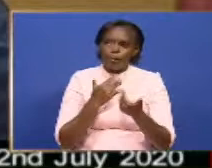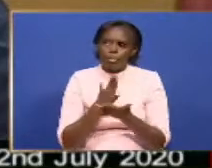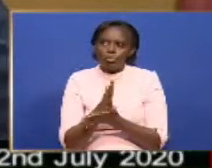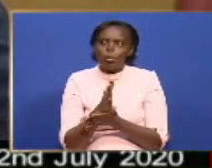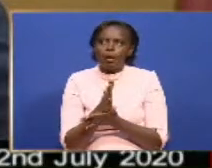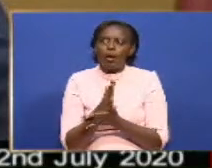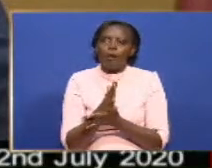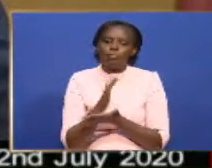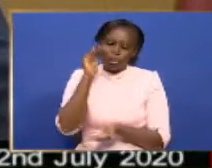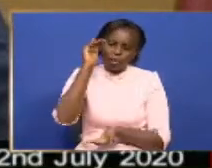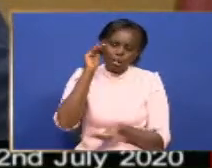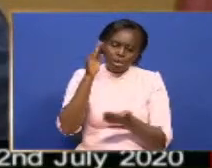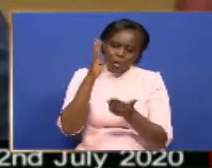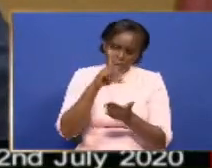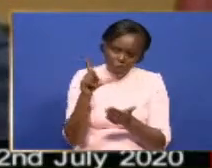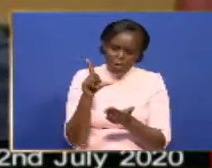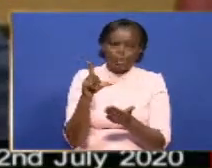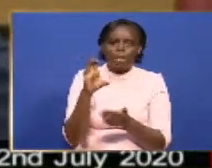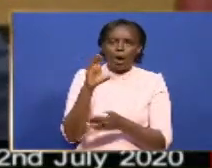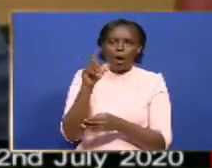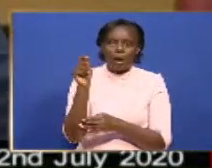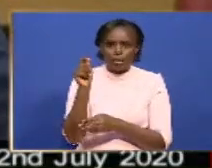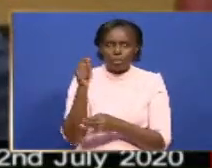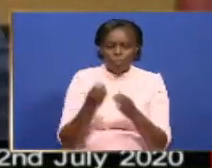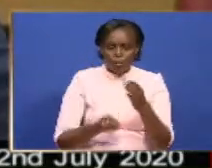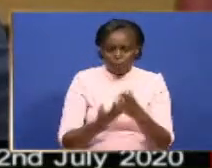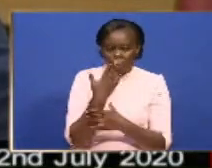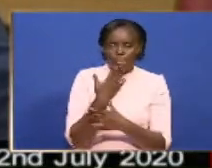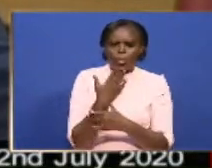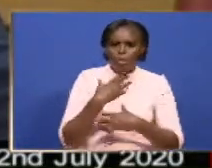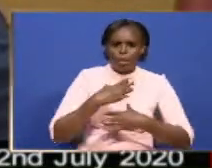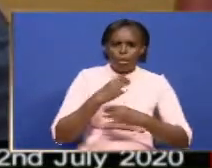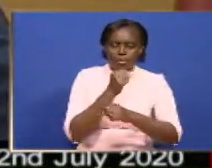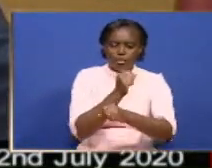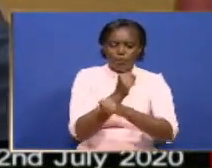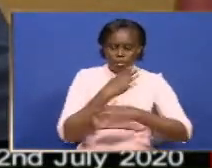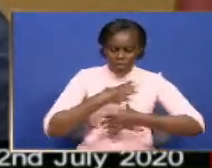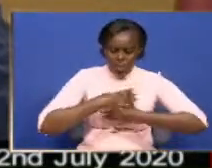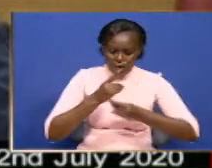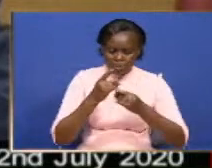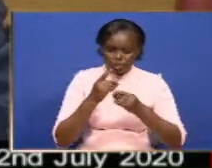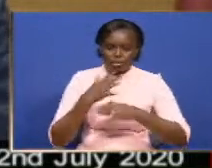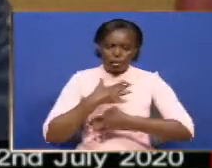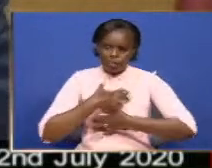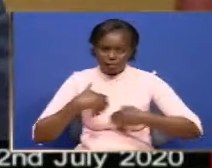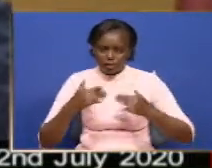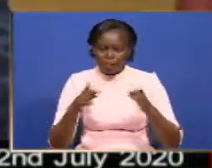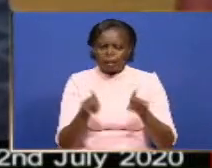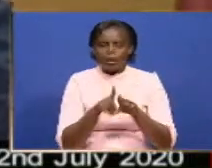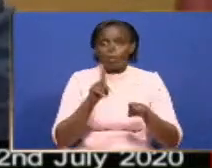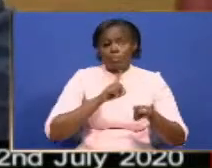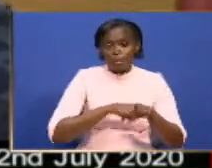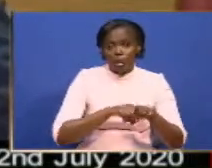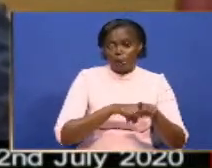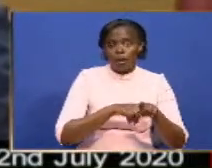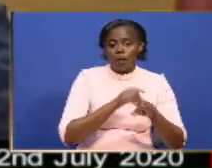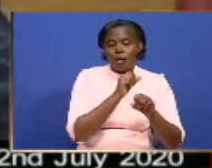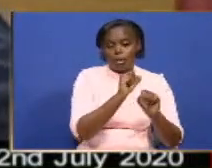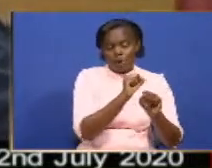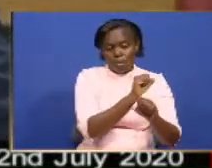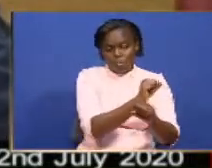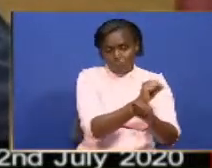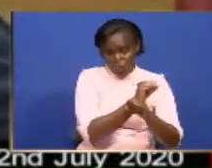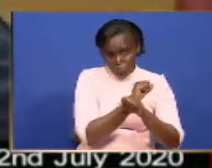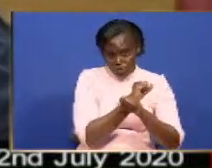a refugees bill or act which will safeguard the interests of refugees, but at the same time, safeguard the interests